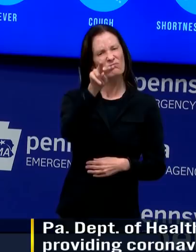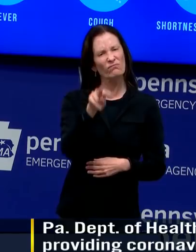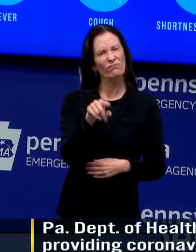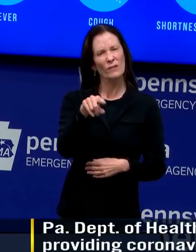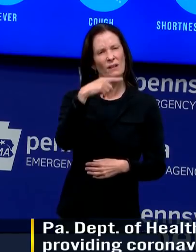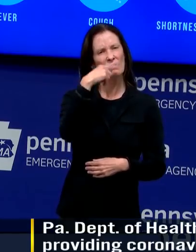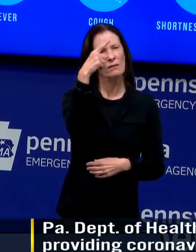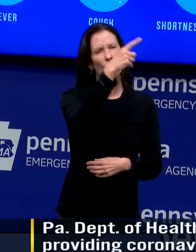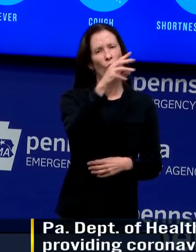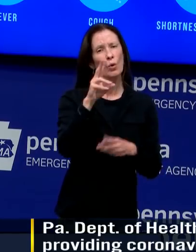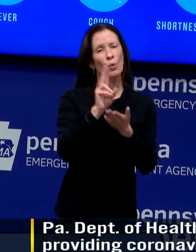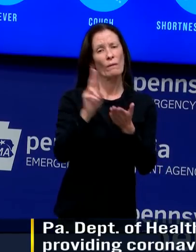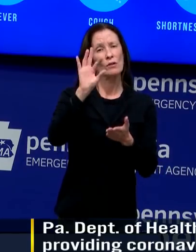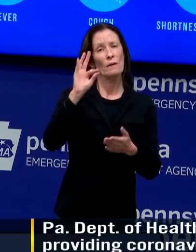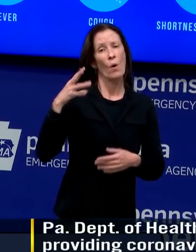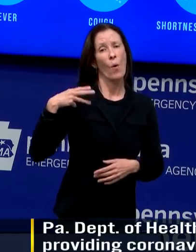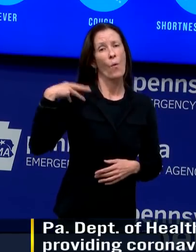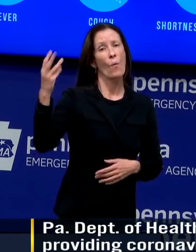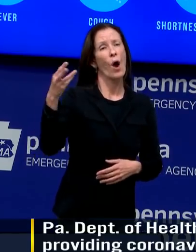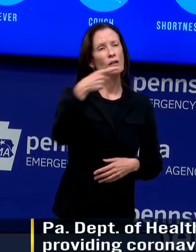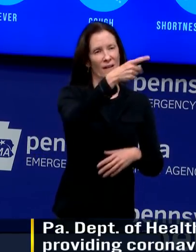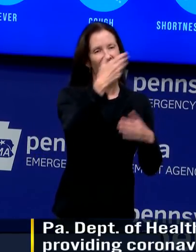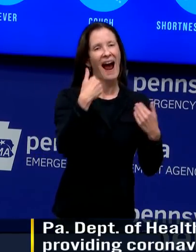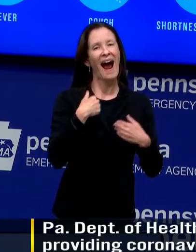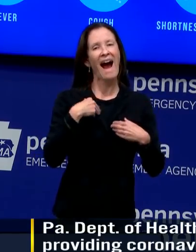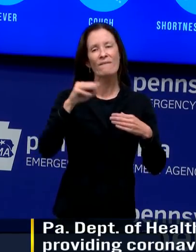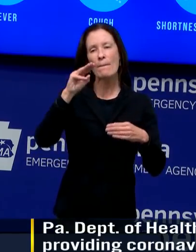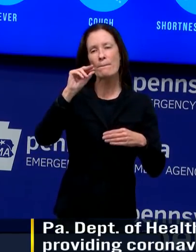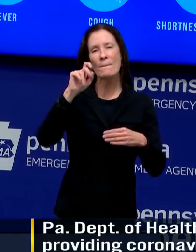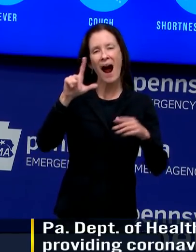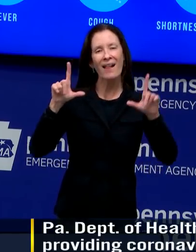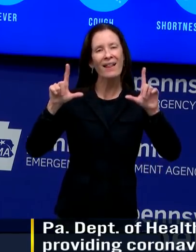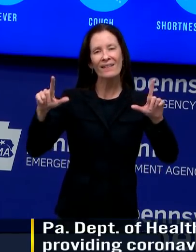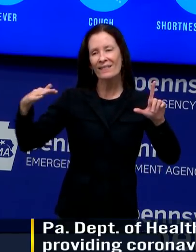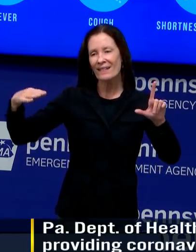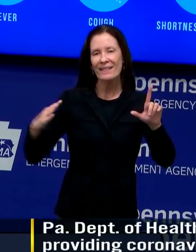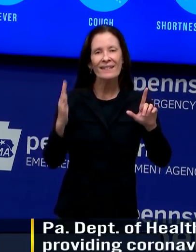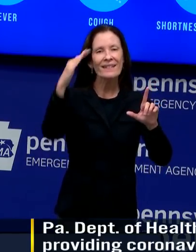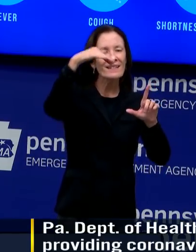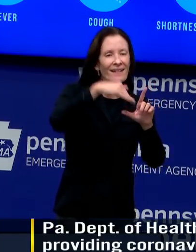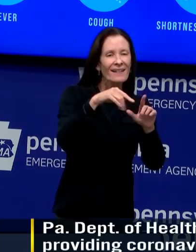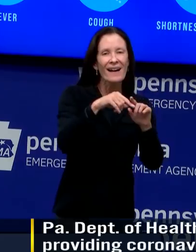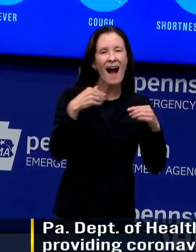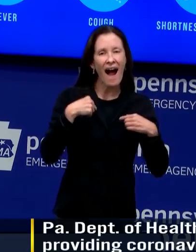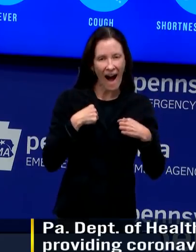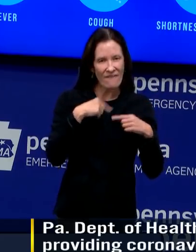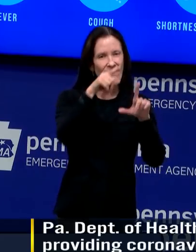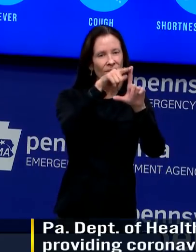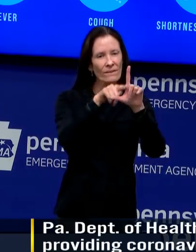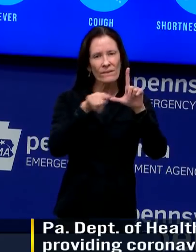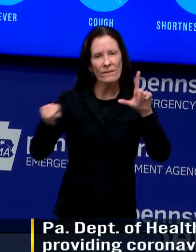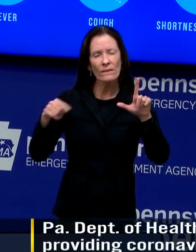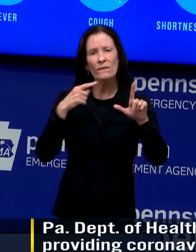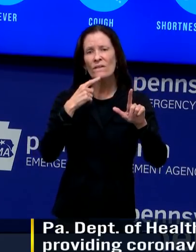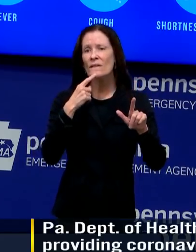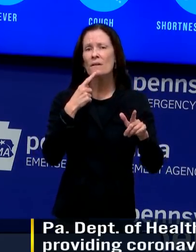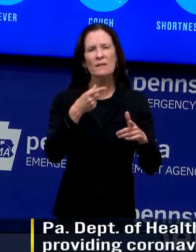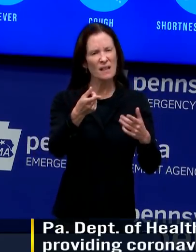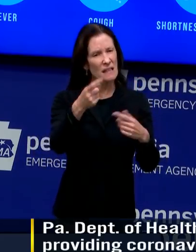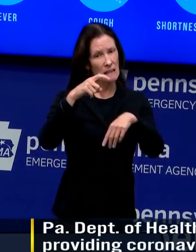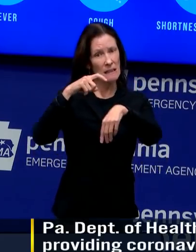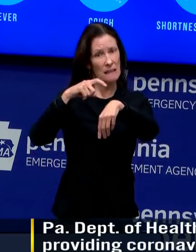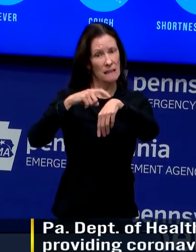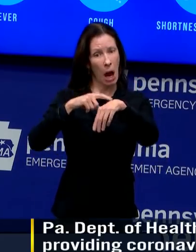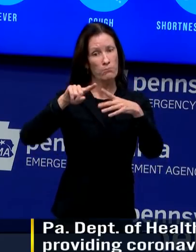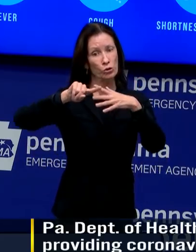Washington. The map included showing the earliest date after which relaxing social distancing might be possible in each state,